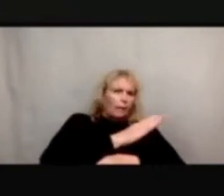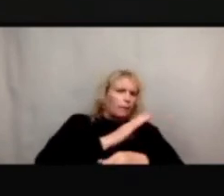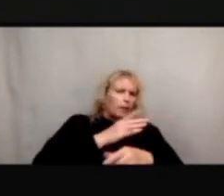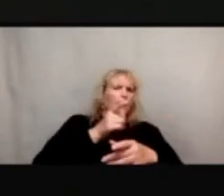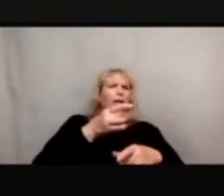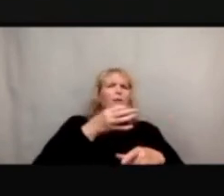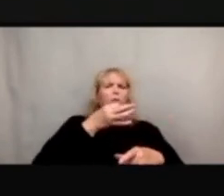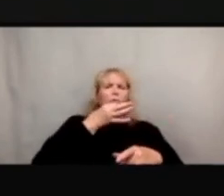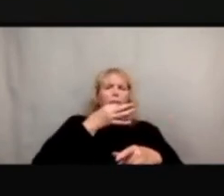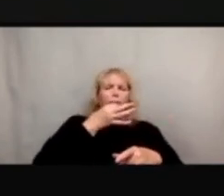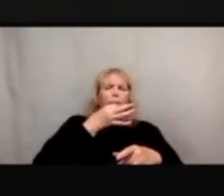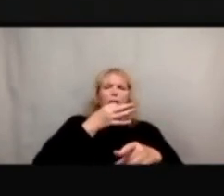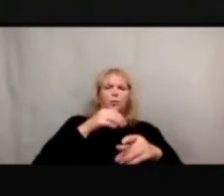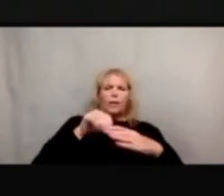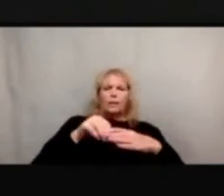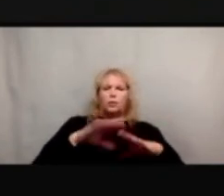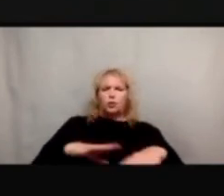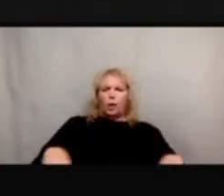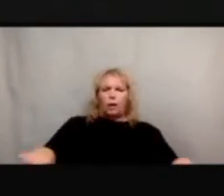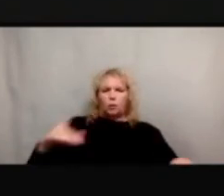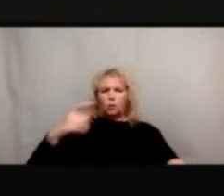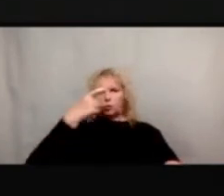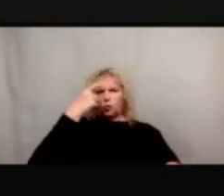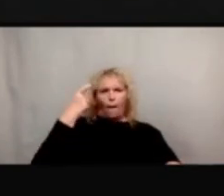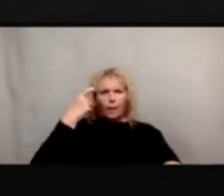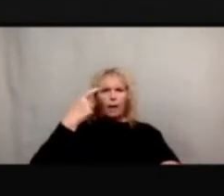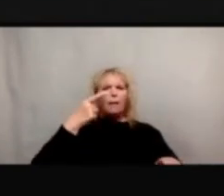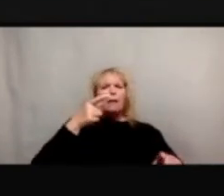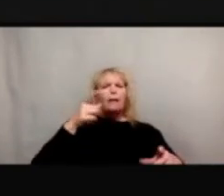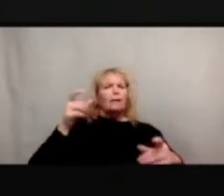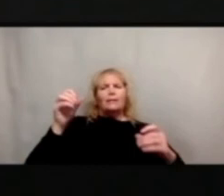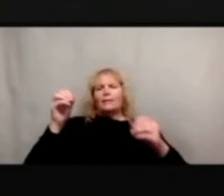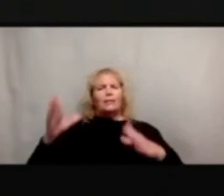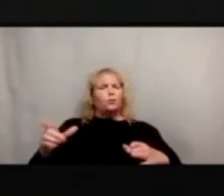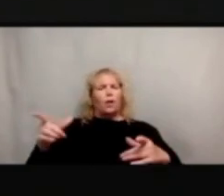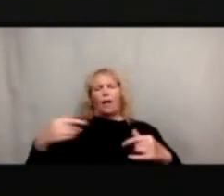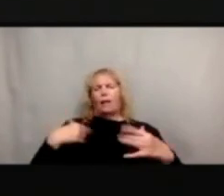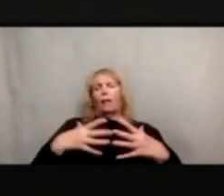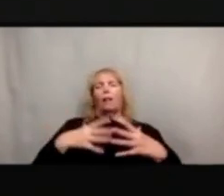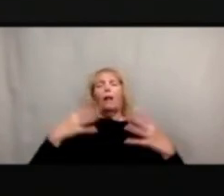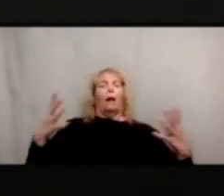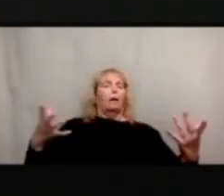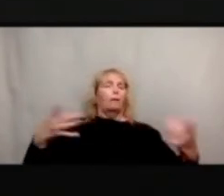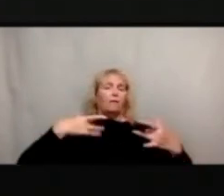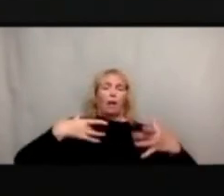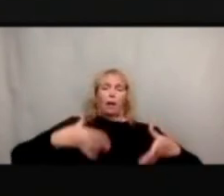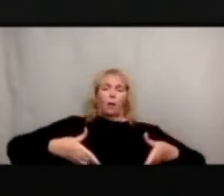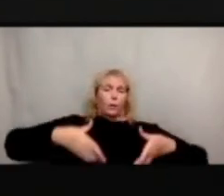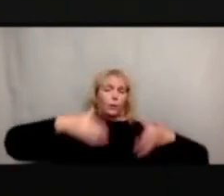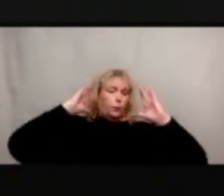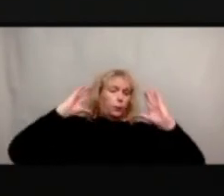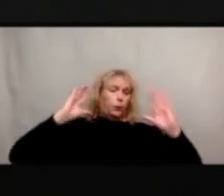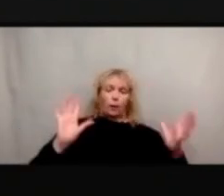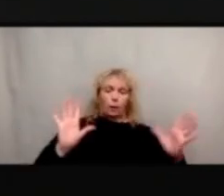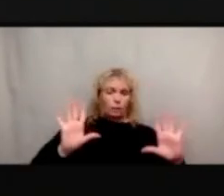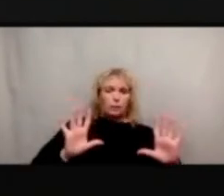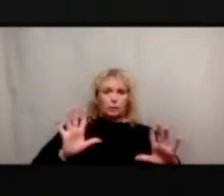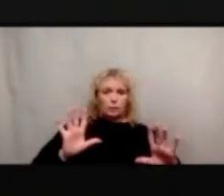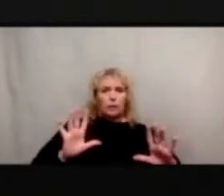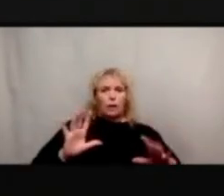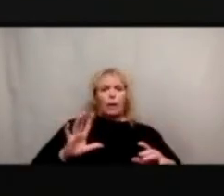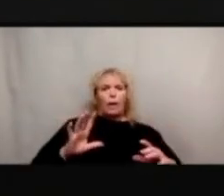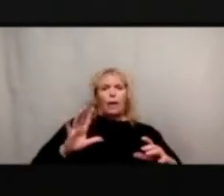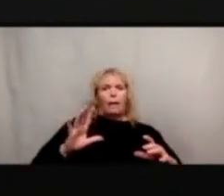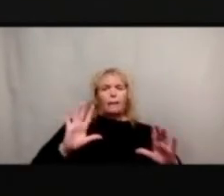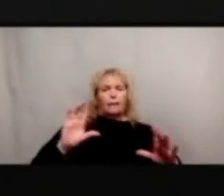the teachers already are overworked, and I can have a whole different, which I have a separate podcast on on just the mental health challenges